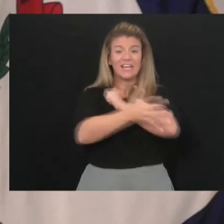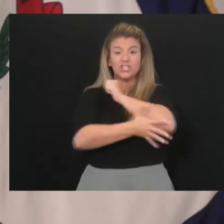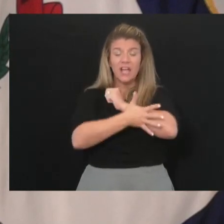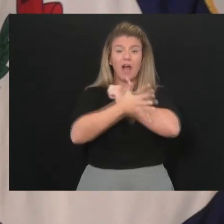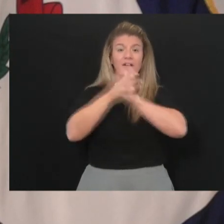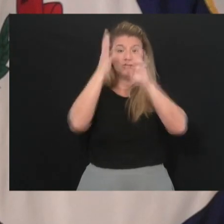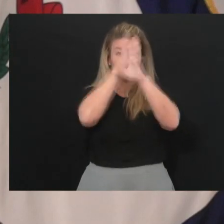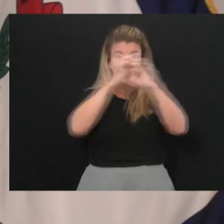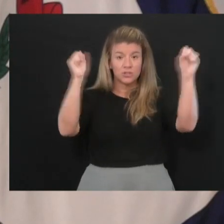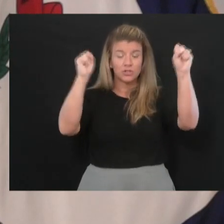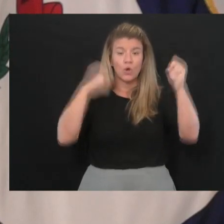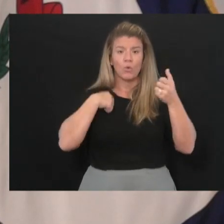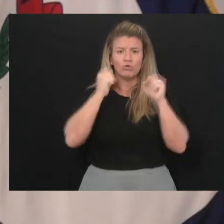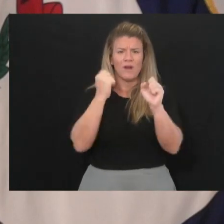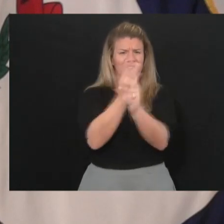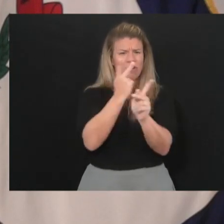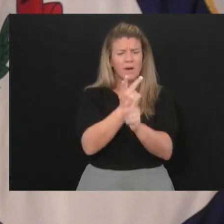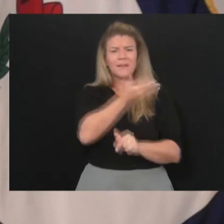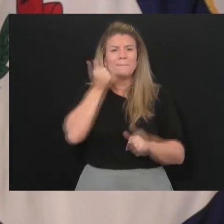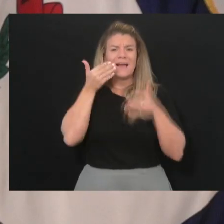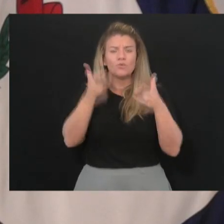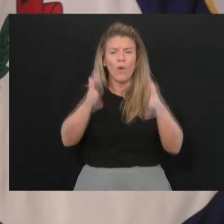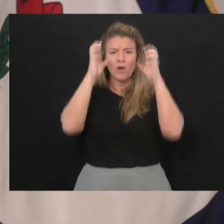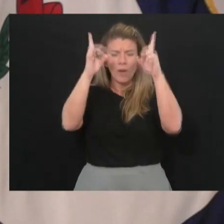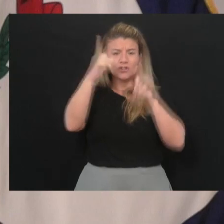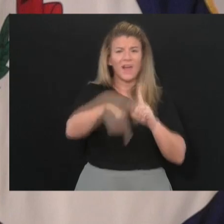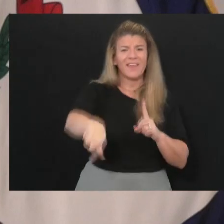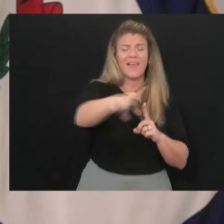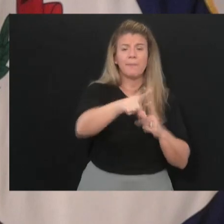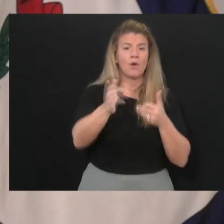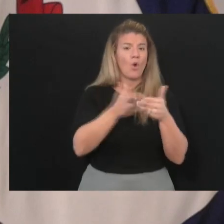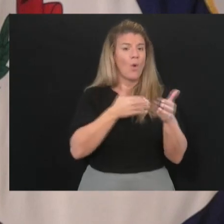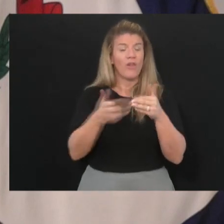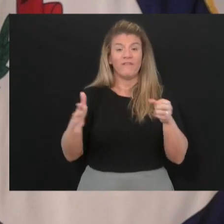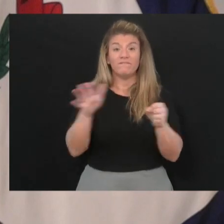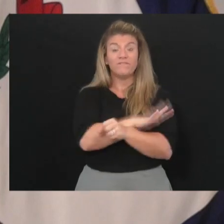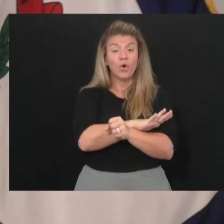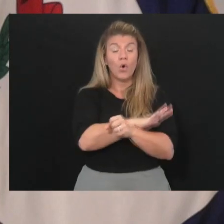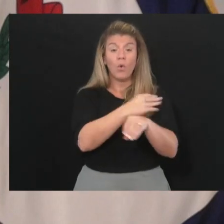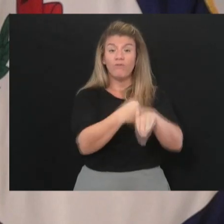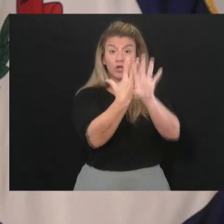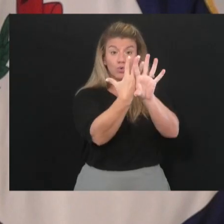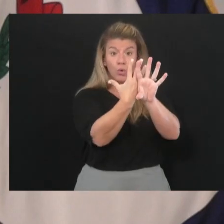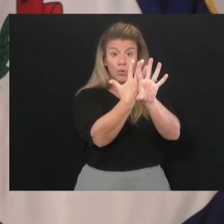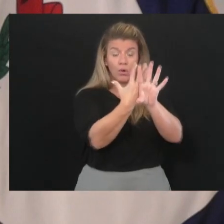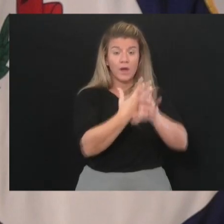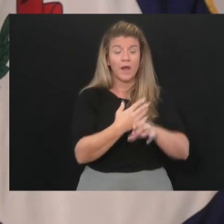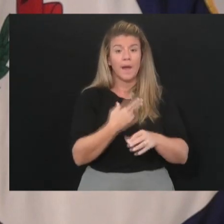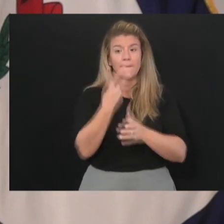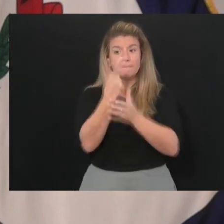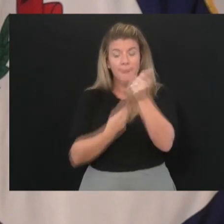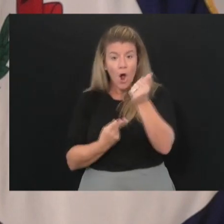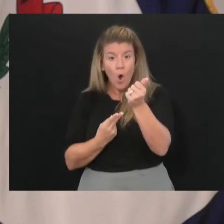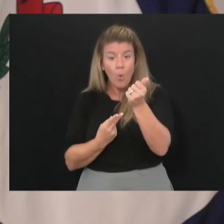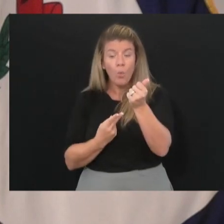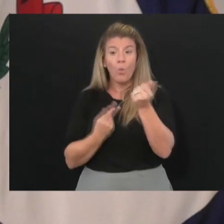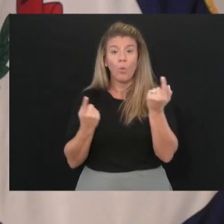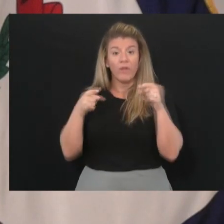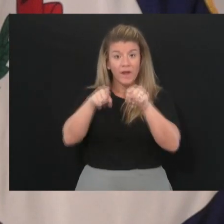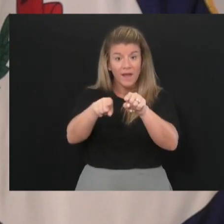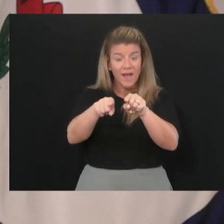will educate our kids, where it would be full virtual, it would be a hybrid, or it would be in the